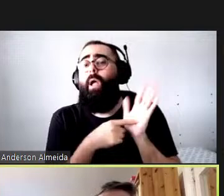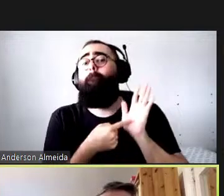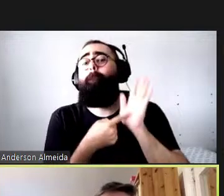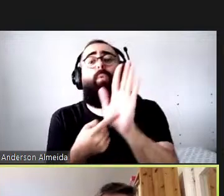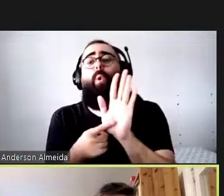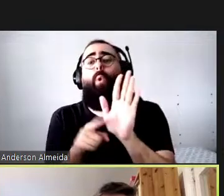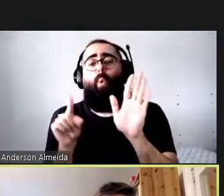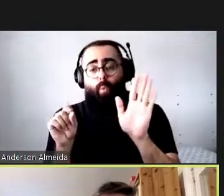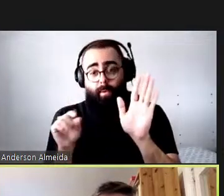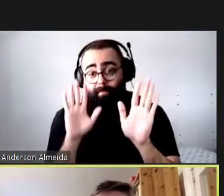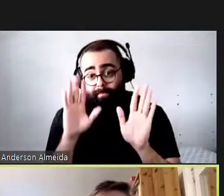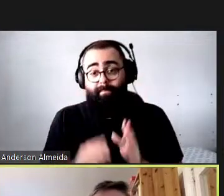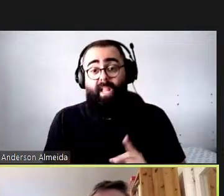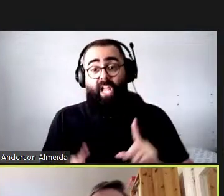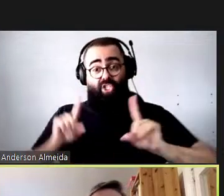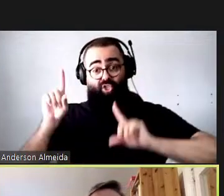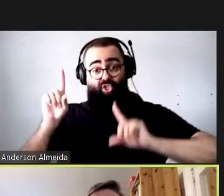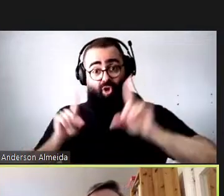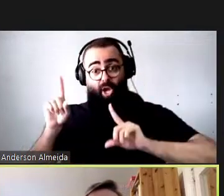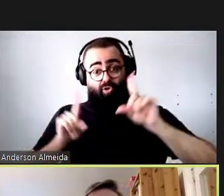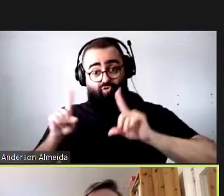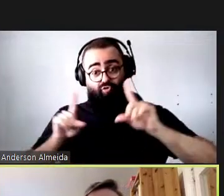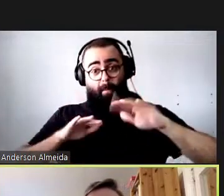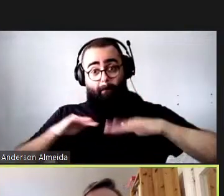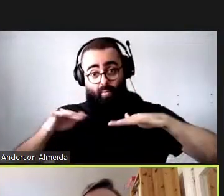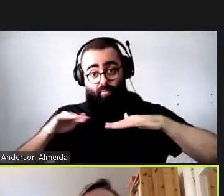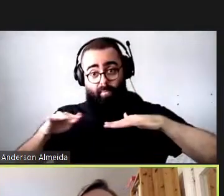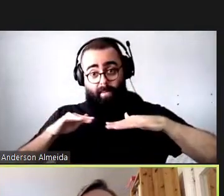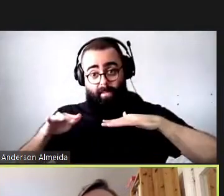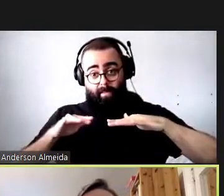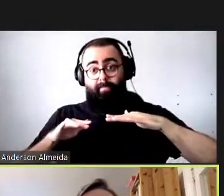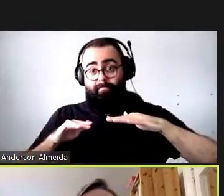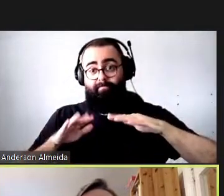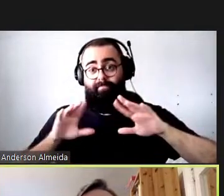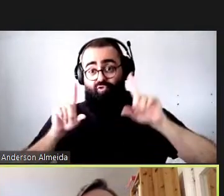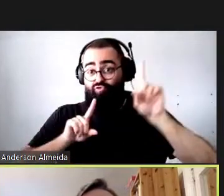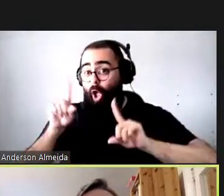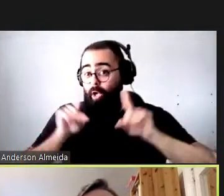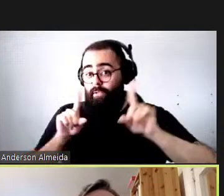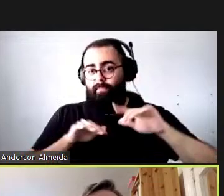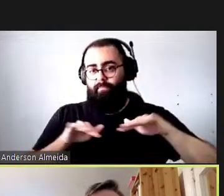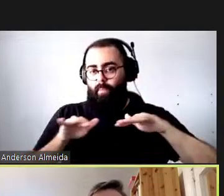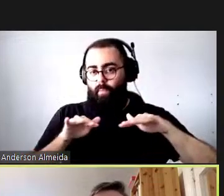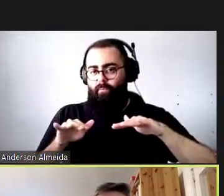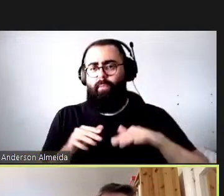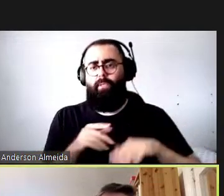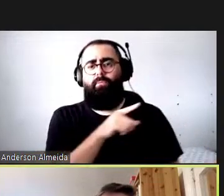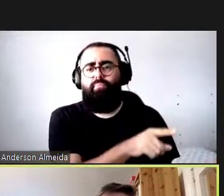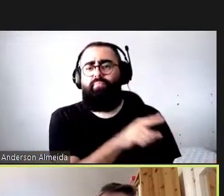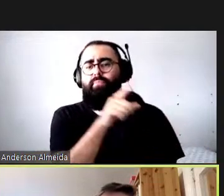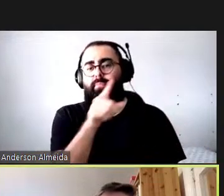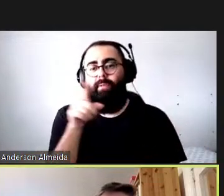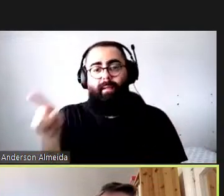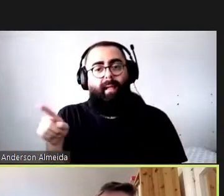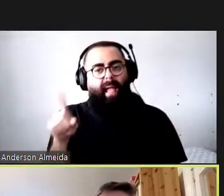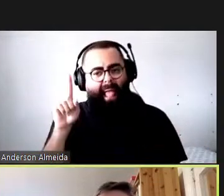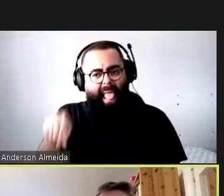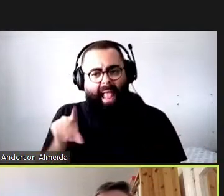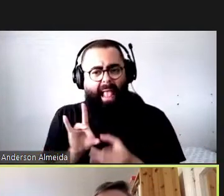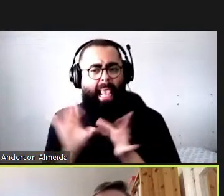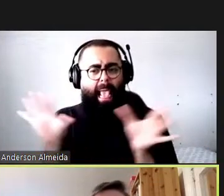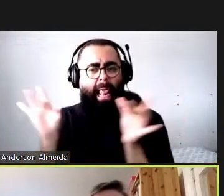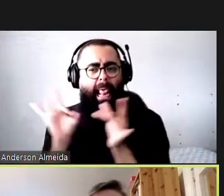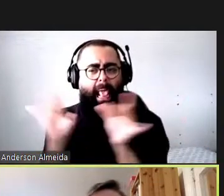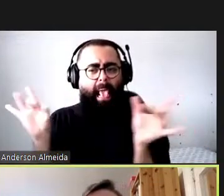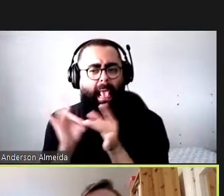gesture's movement, that its greatest movement, is what's coordinated between